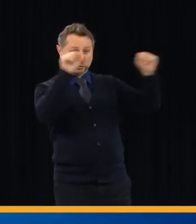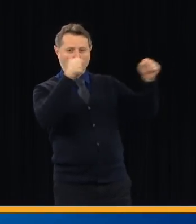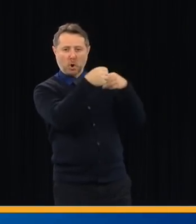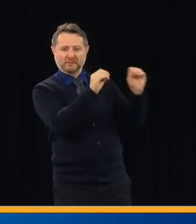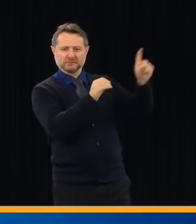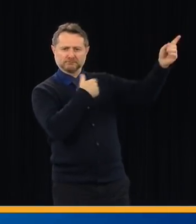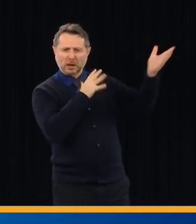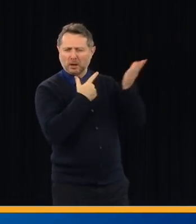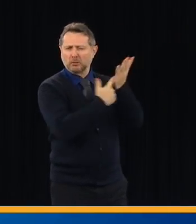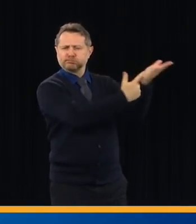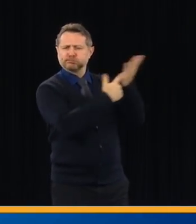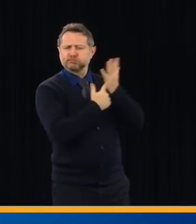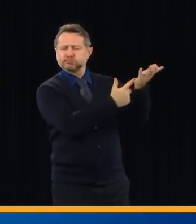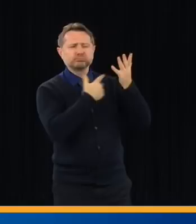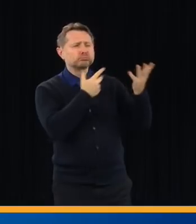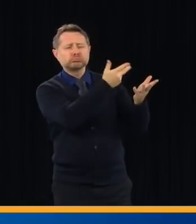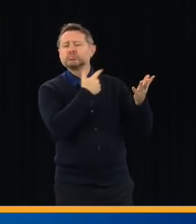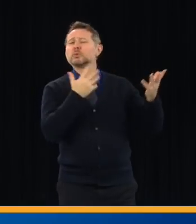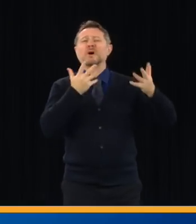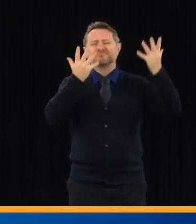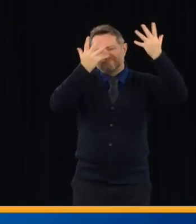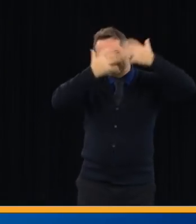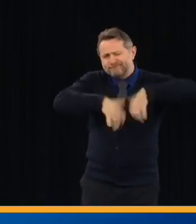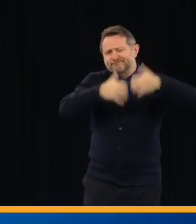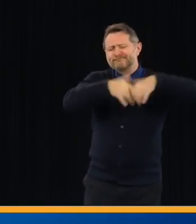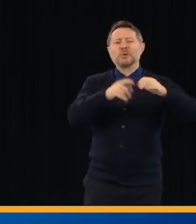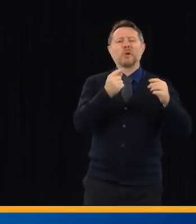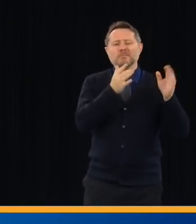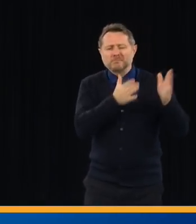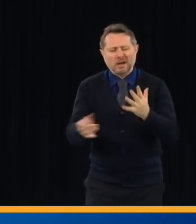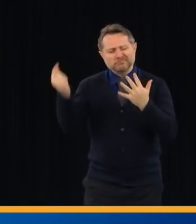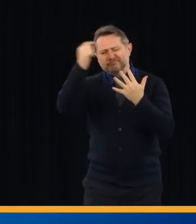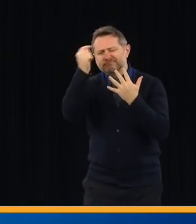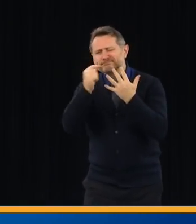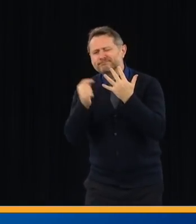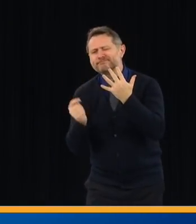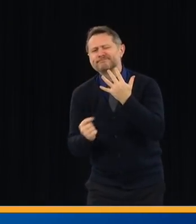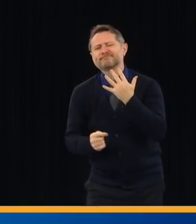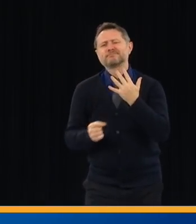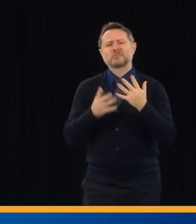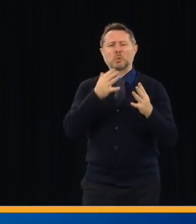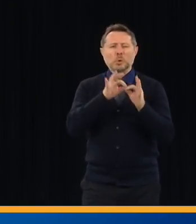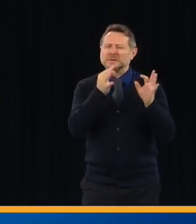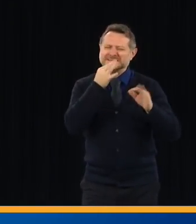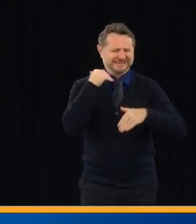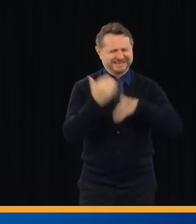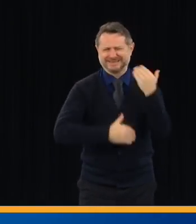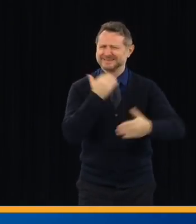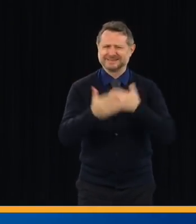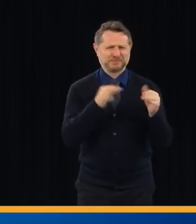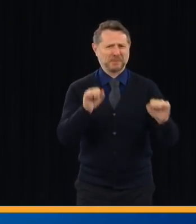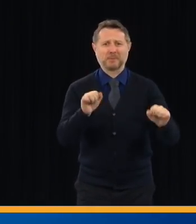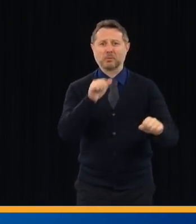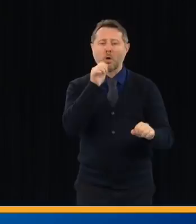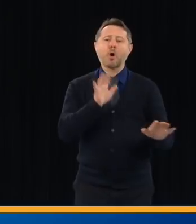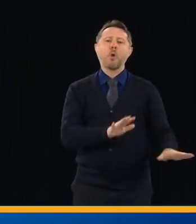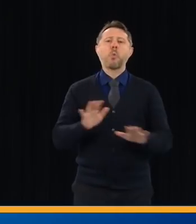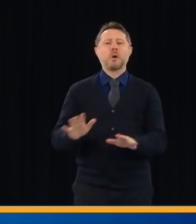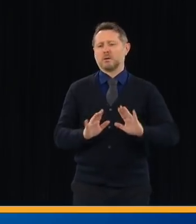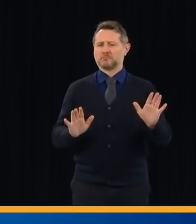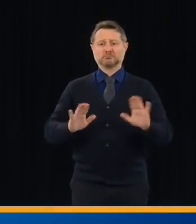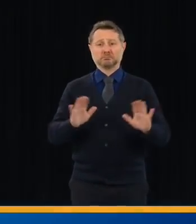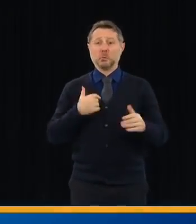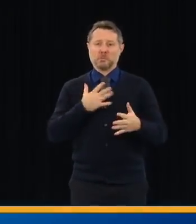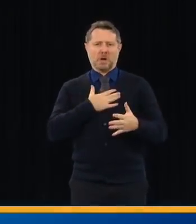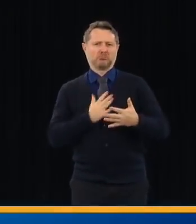logistical operation to get that up and get that running ASAP. And that's the top operational